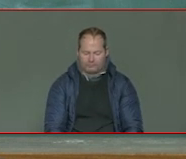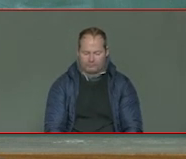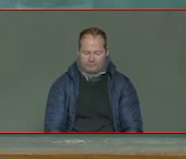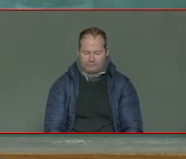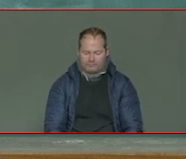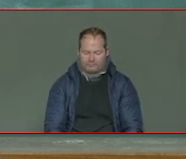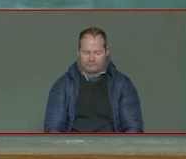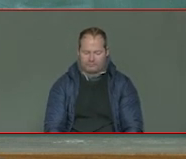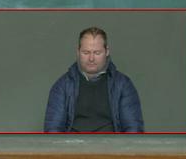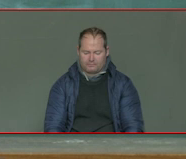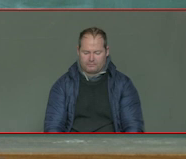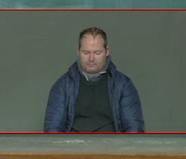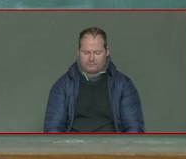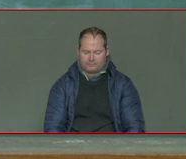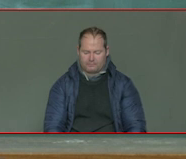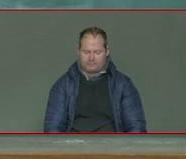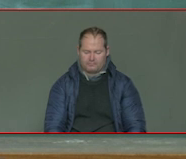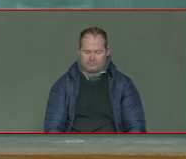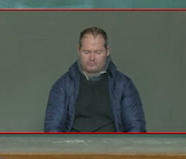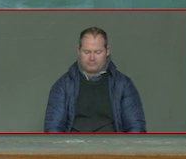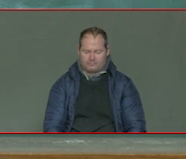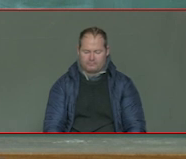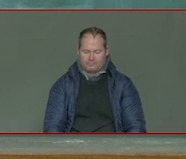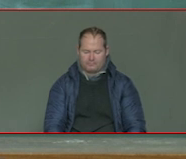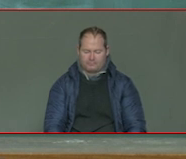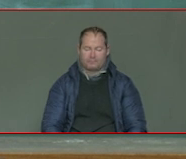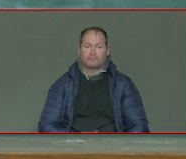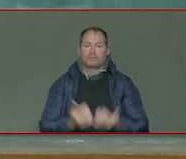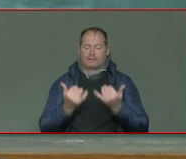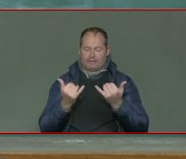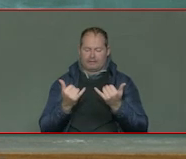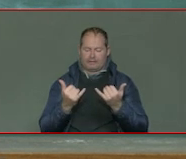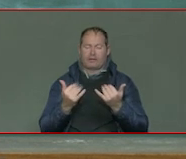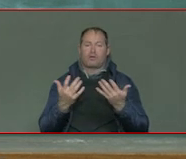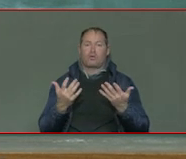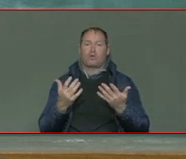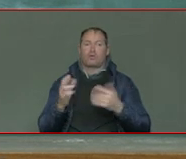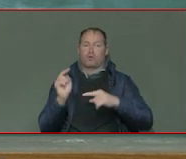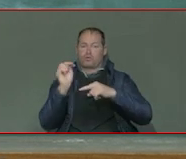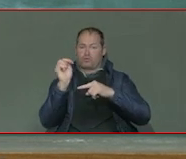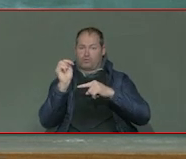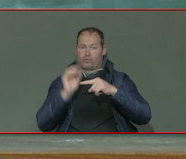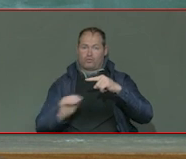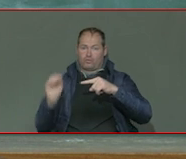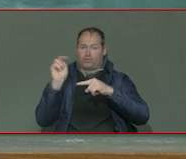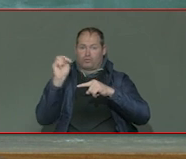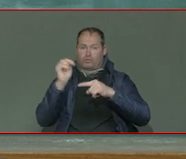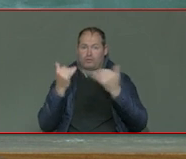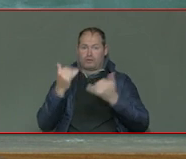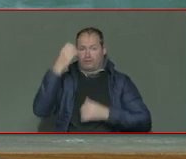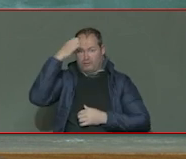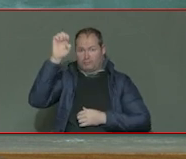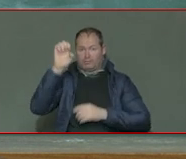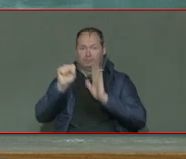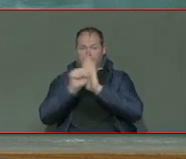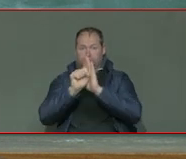If the exponent is positive in the denominator and I move it to the numerator, I change the sign of the exponent. Are you happy with